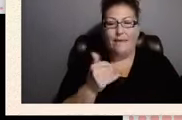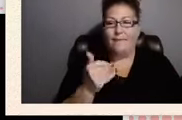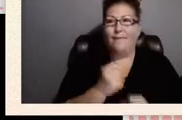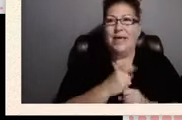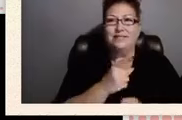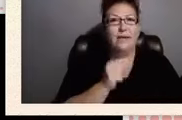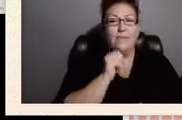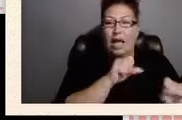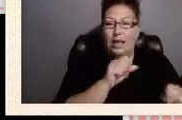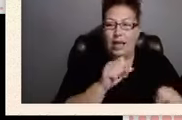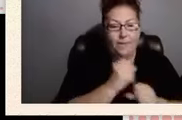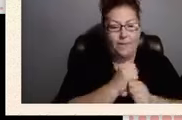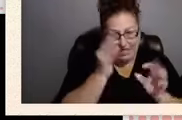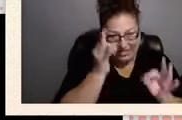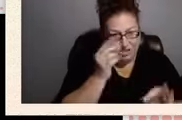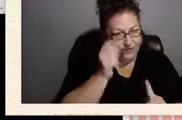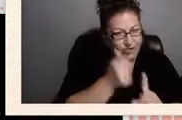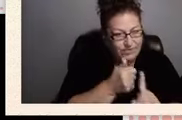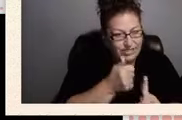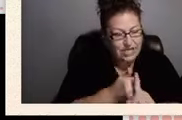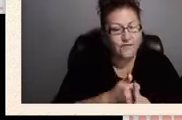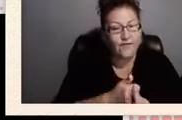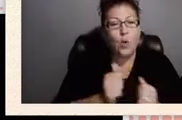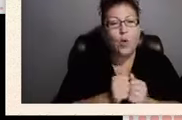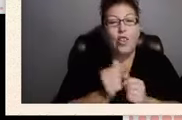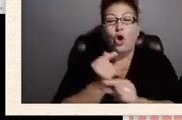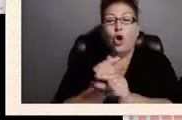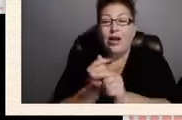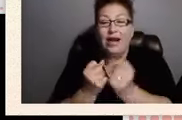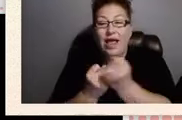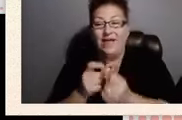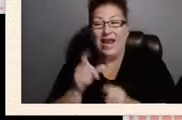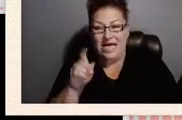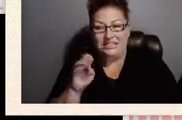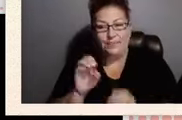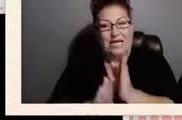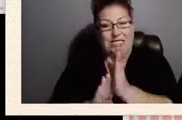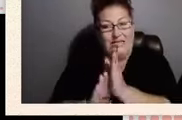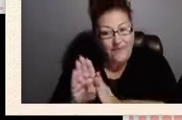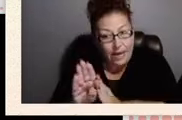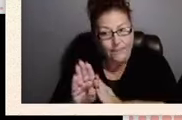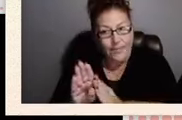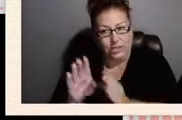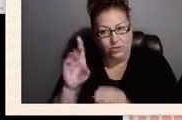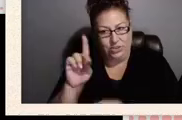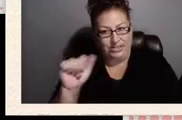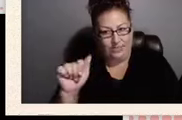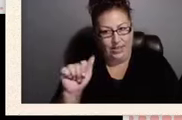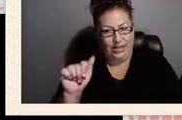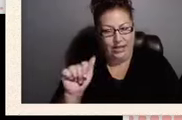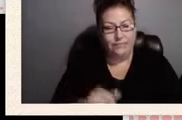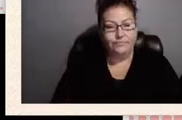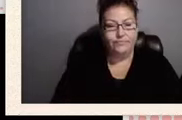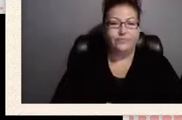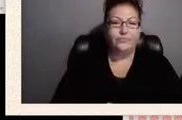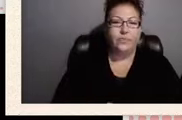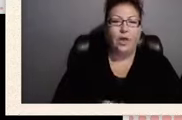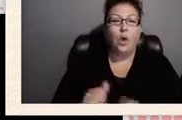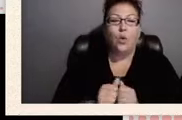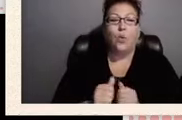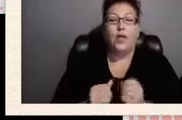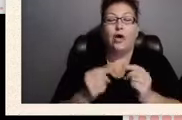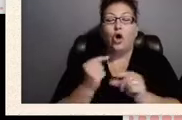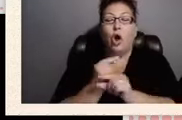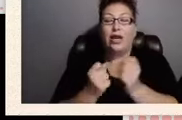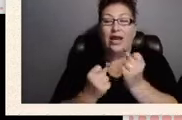own decisions. With guardian advocate, it has to be a developmental disability. And with guardian advocate, the